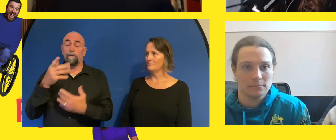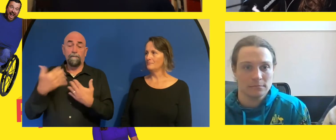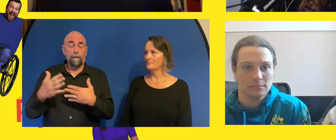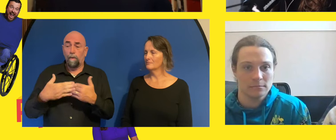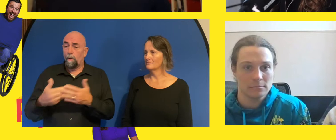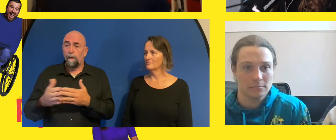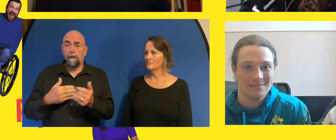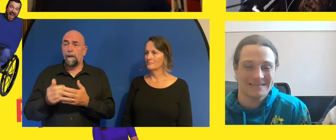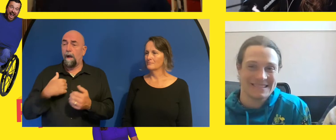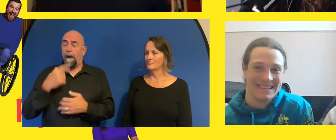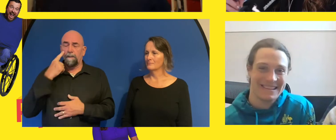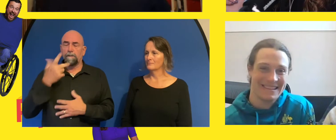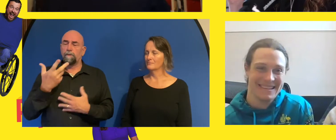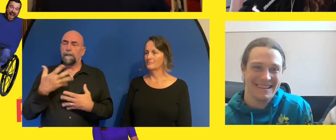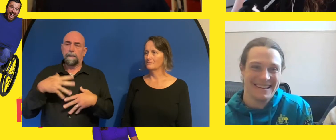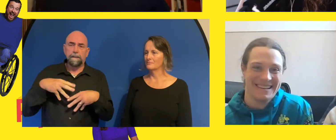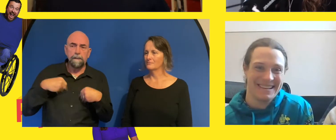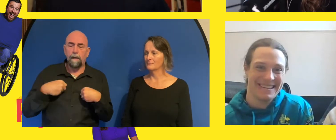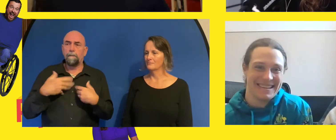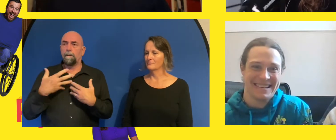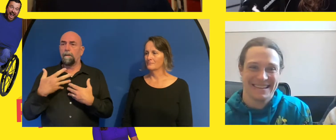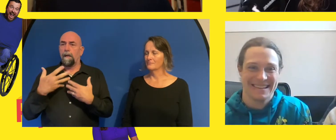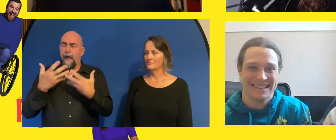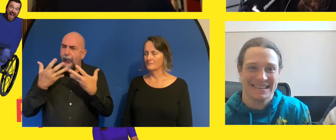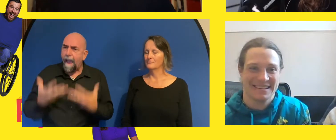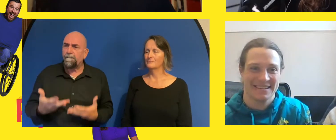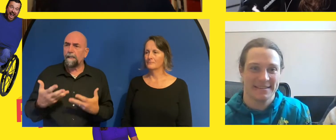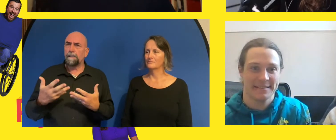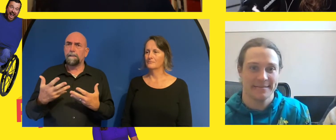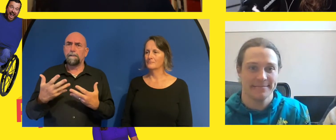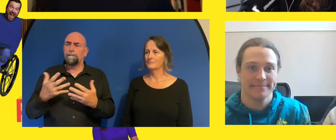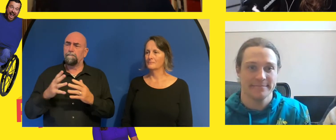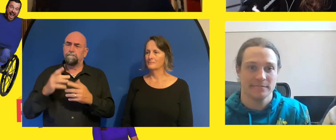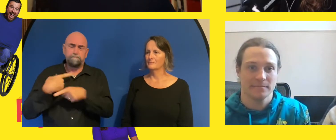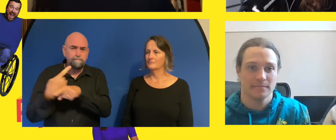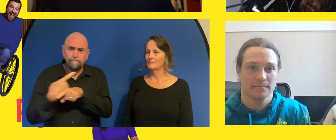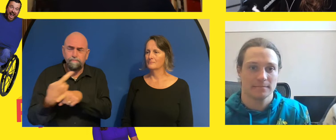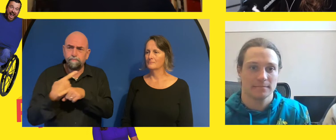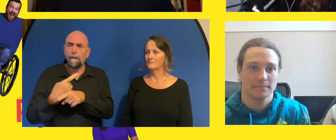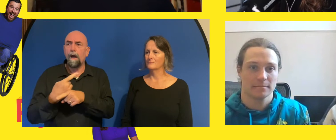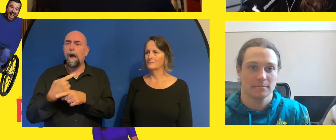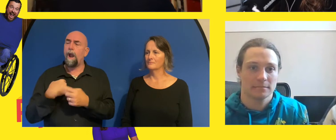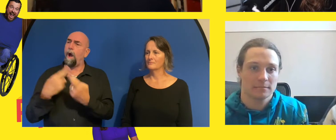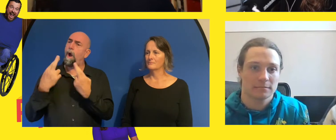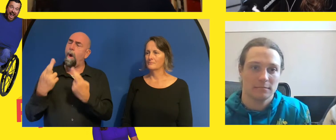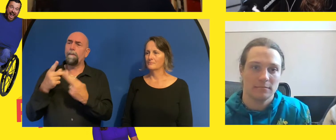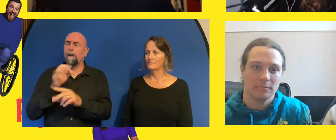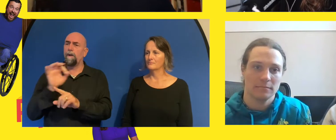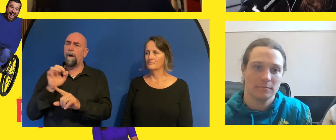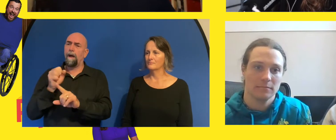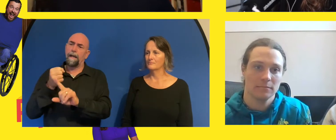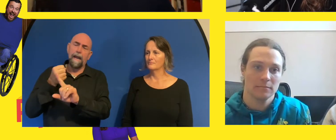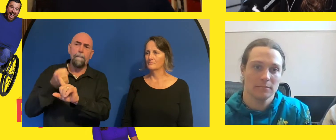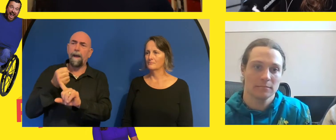that multiple times, right? Like I've seen you take a pretty heavy moment and make sure that it